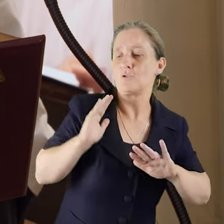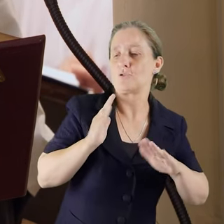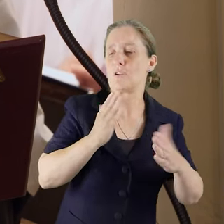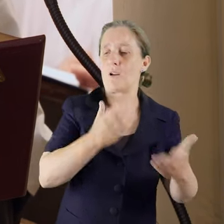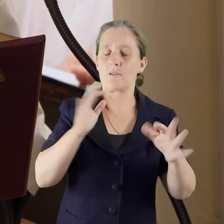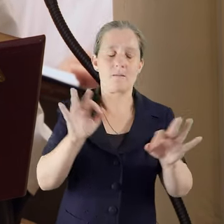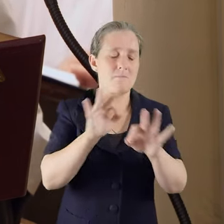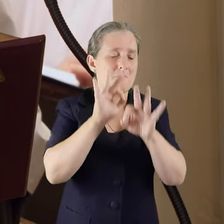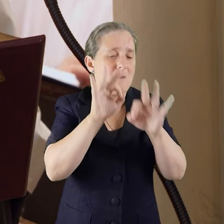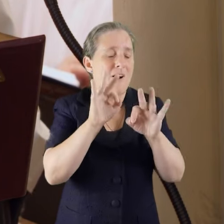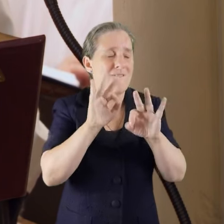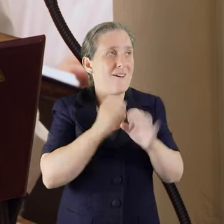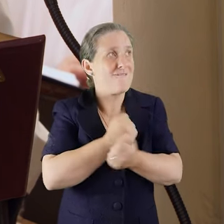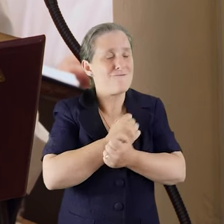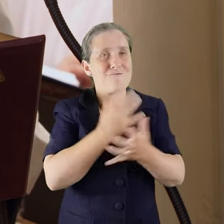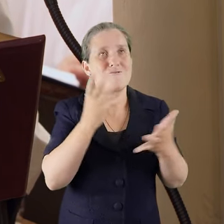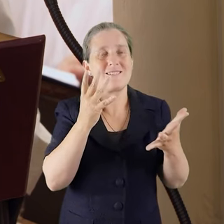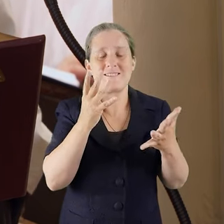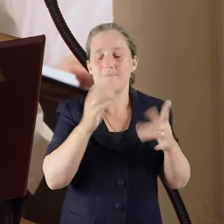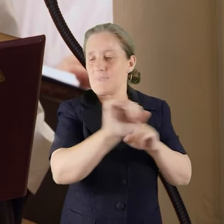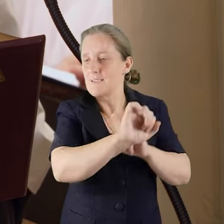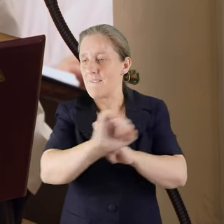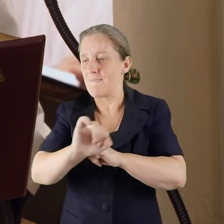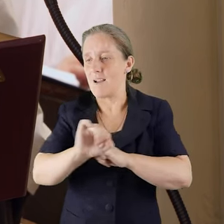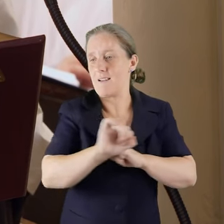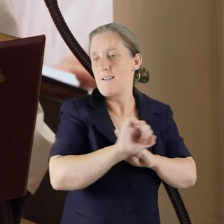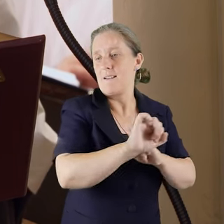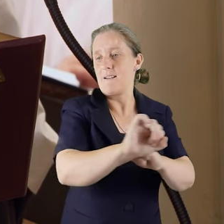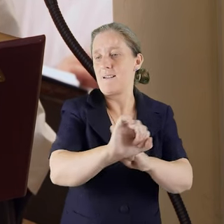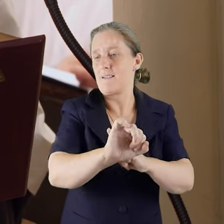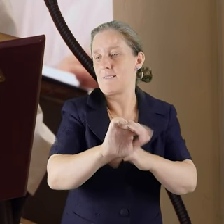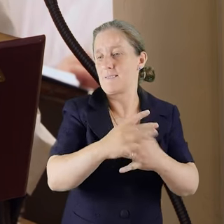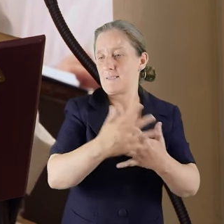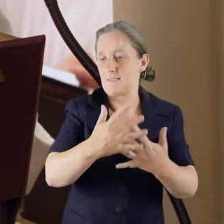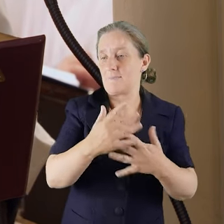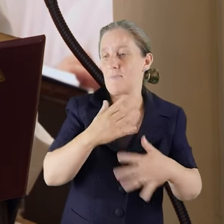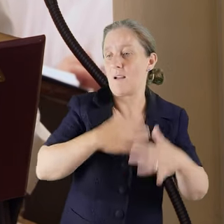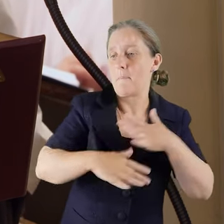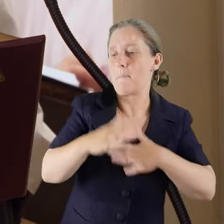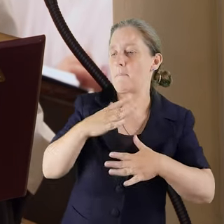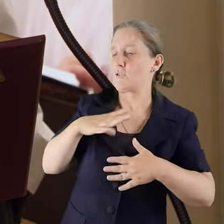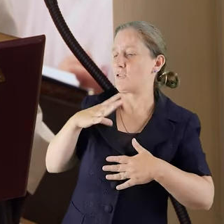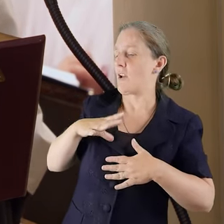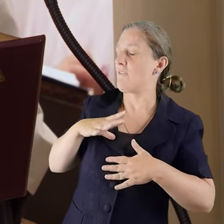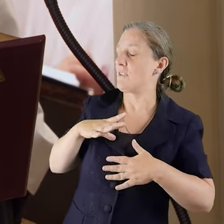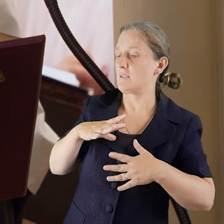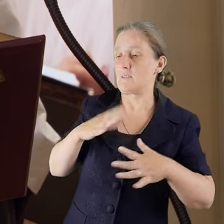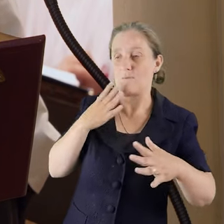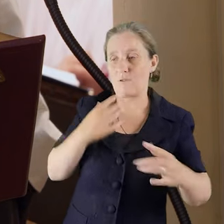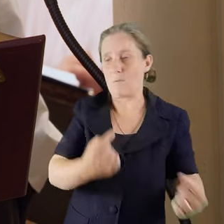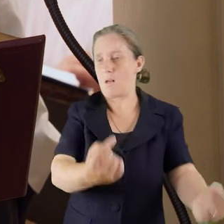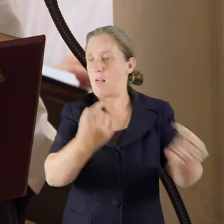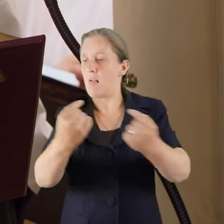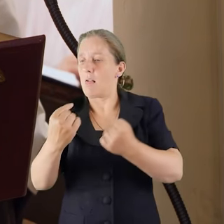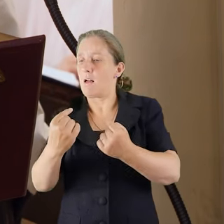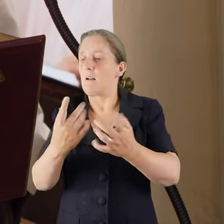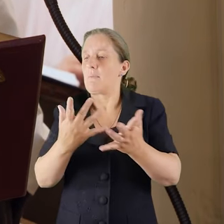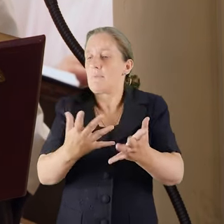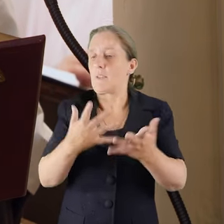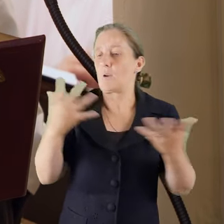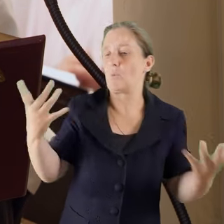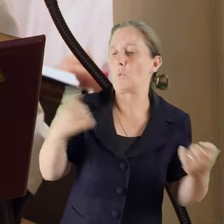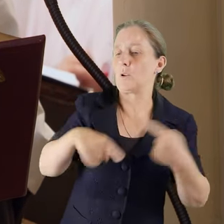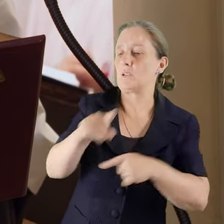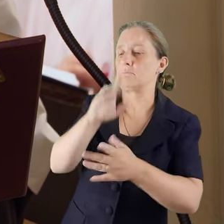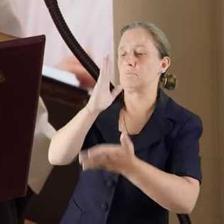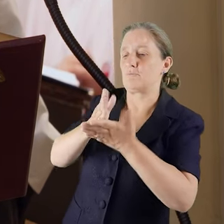perfect freedom. Defend us, thy humble servants, in all assaults of our enemies, that we, surely trusting